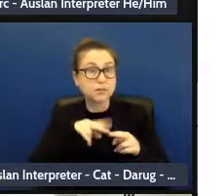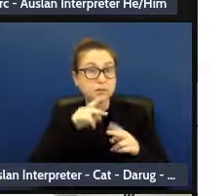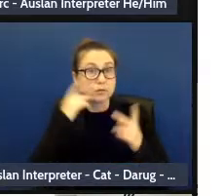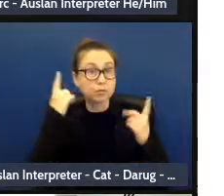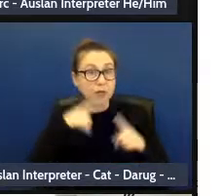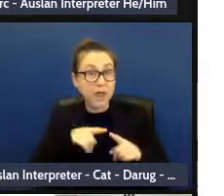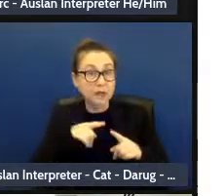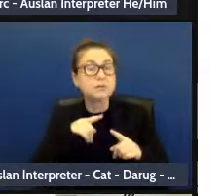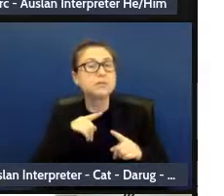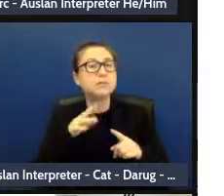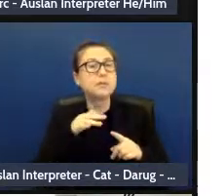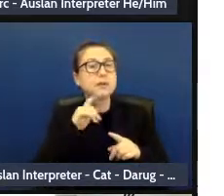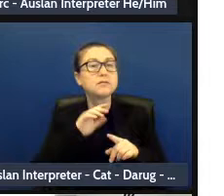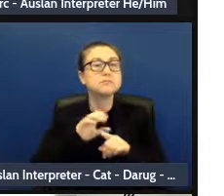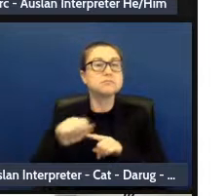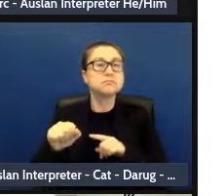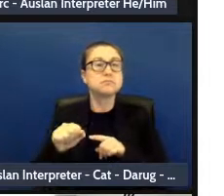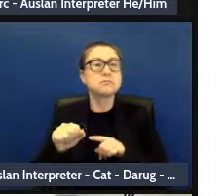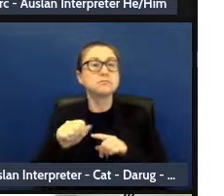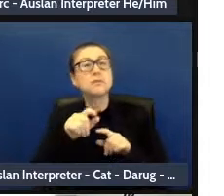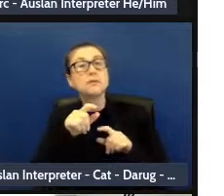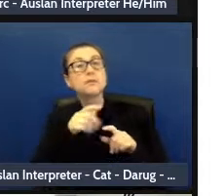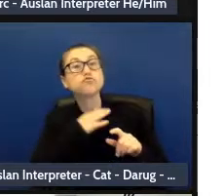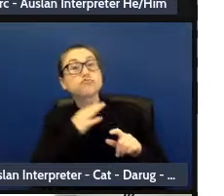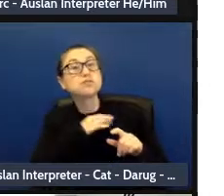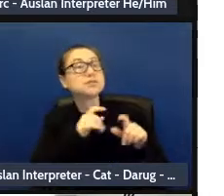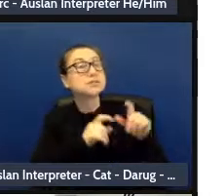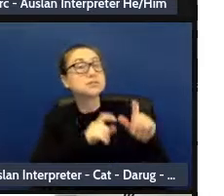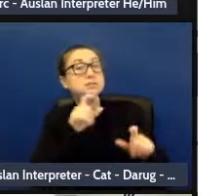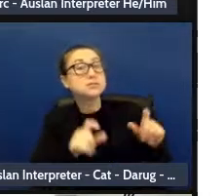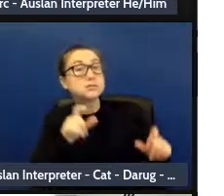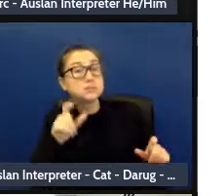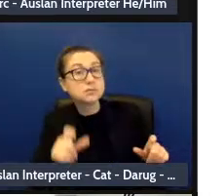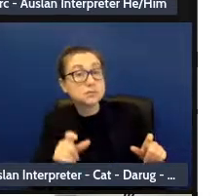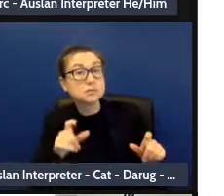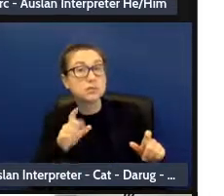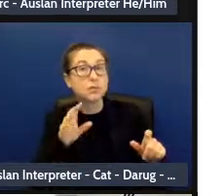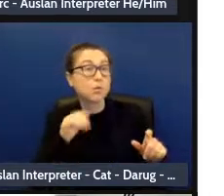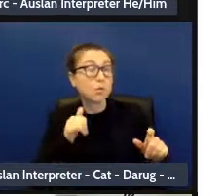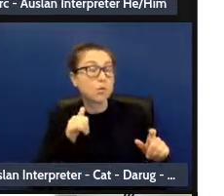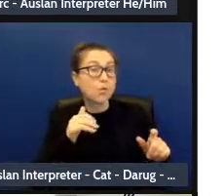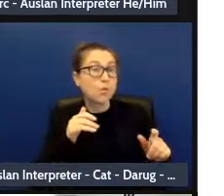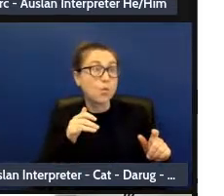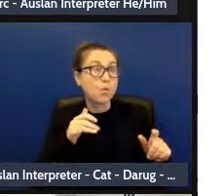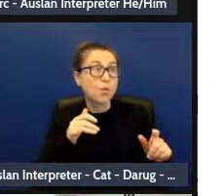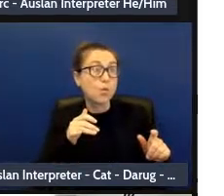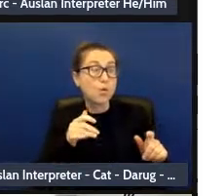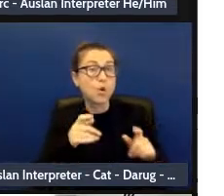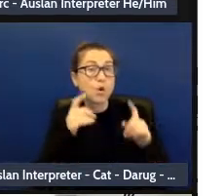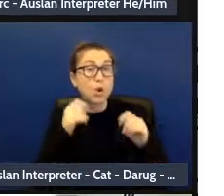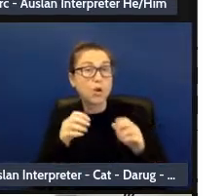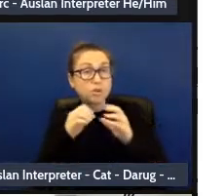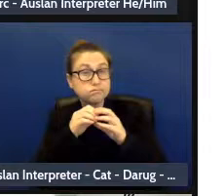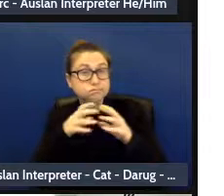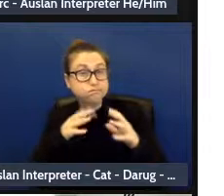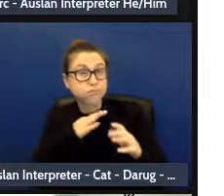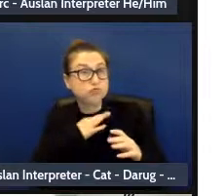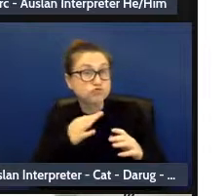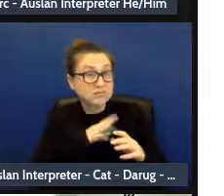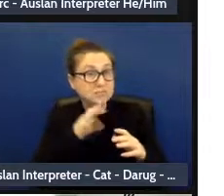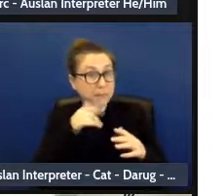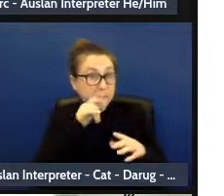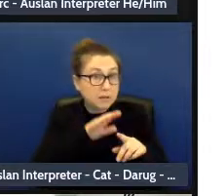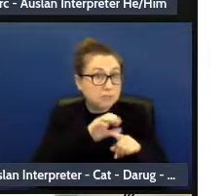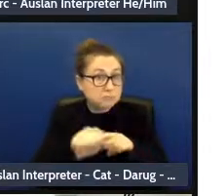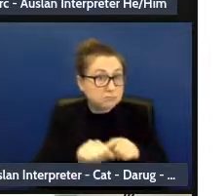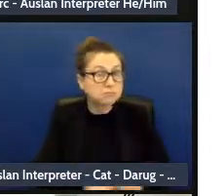to help identify patients at risk of the pressure rise, or patients at risk of early infarct expansion. It